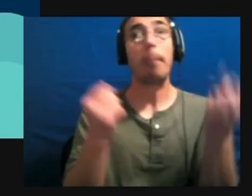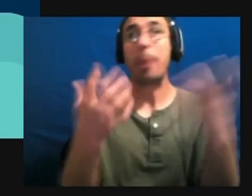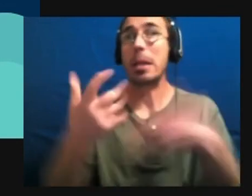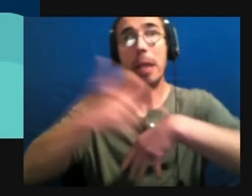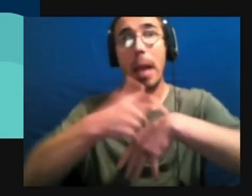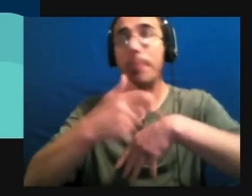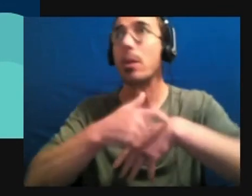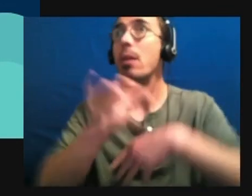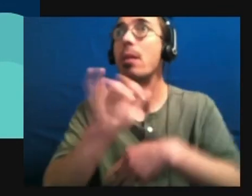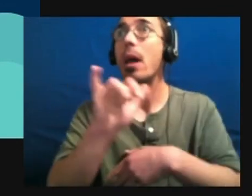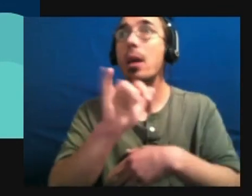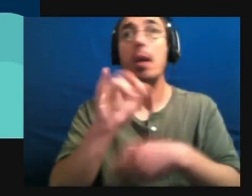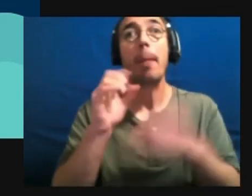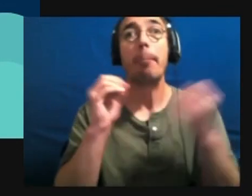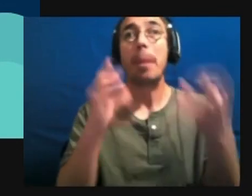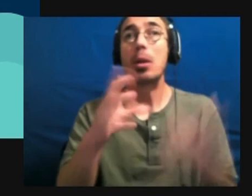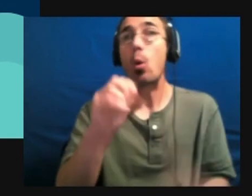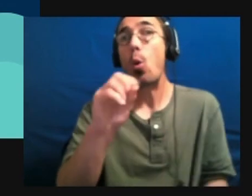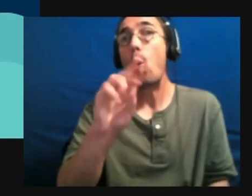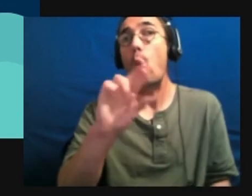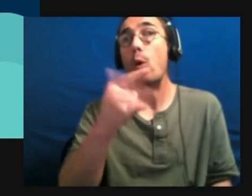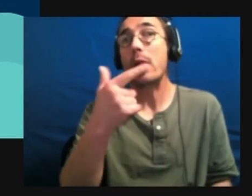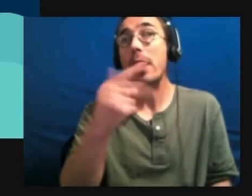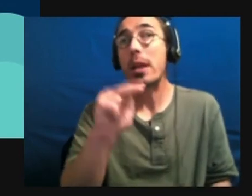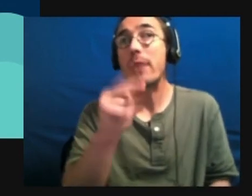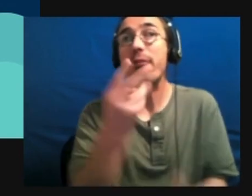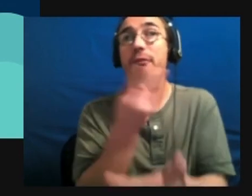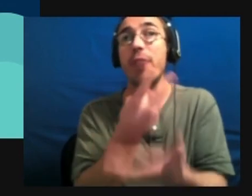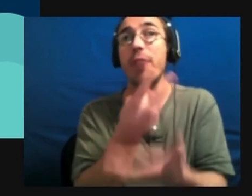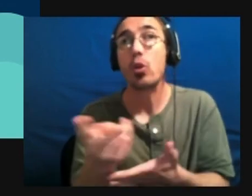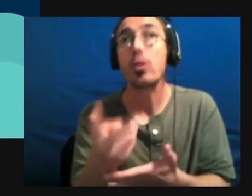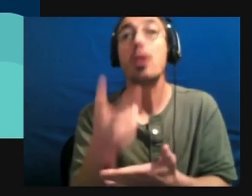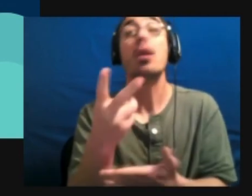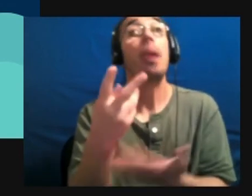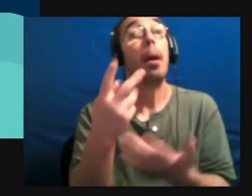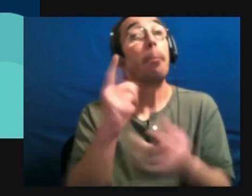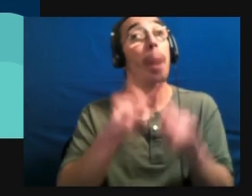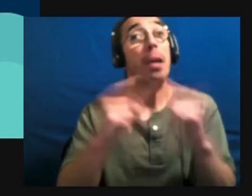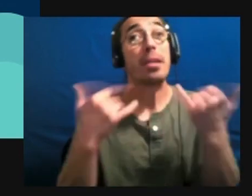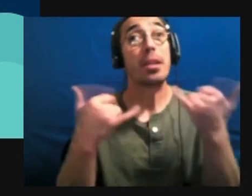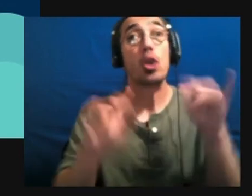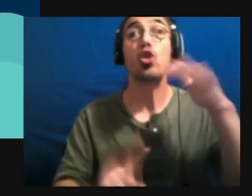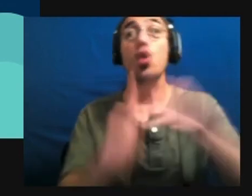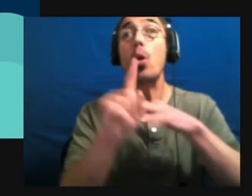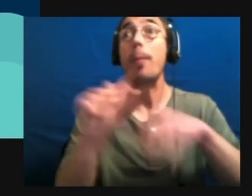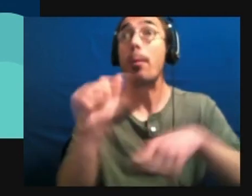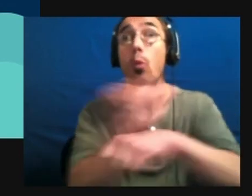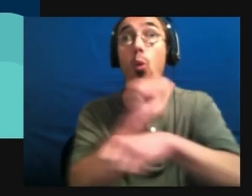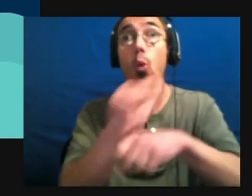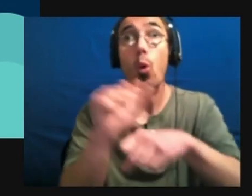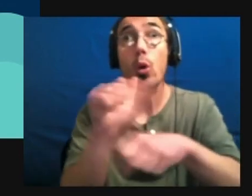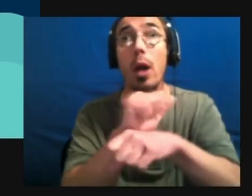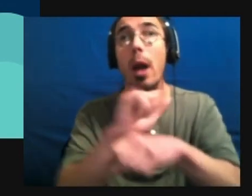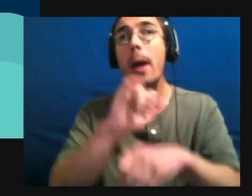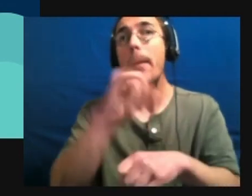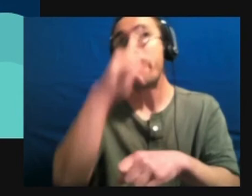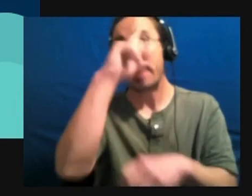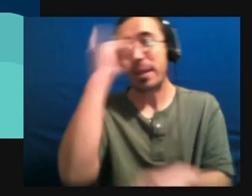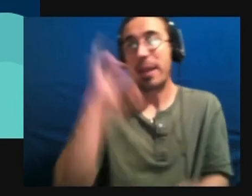failure and sepsis, and shown up at work that way with jaundice because I had untreated